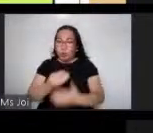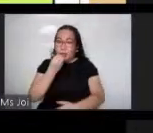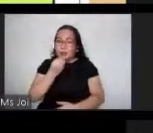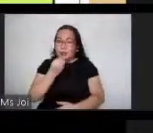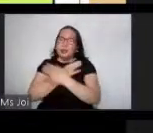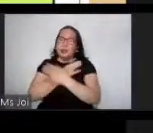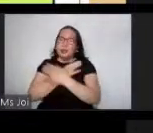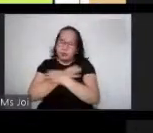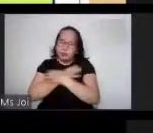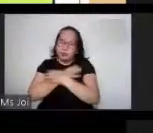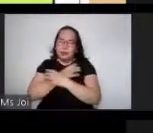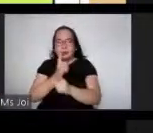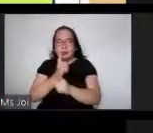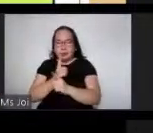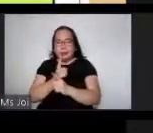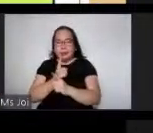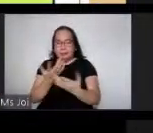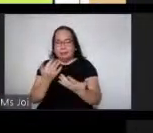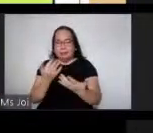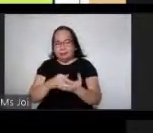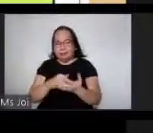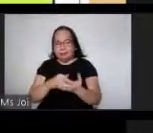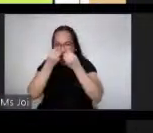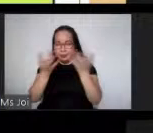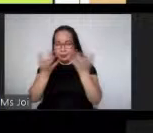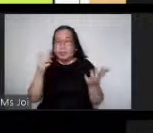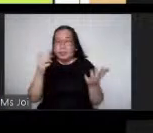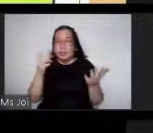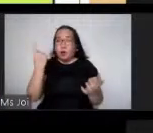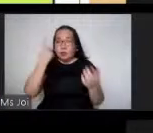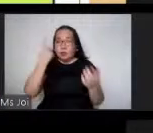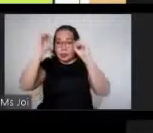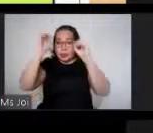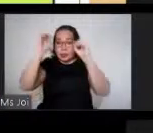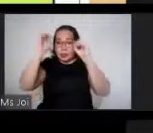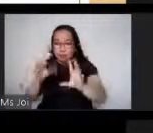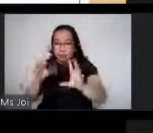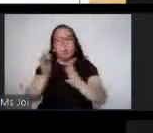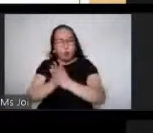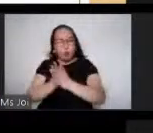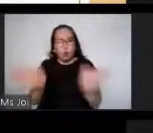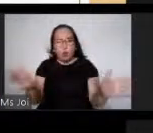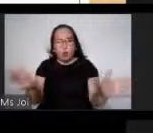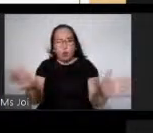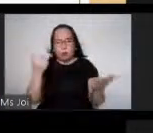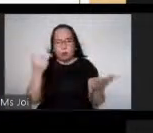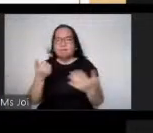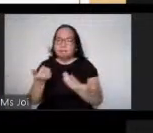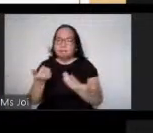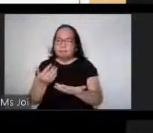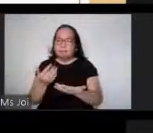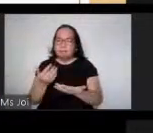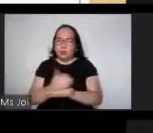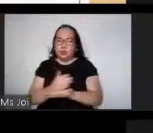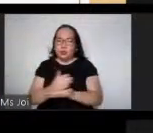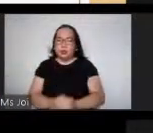General reminders, not just for educators, everybody, para hindi po tayo So very quickly